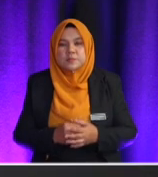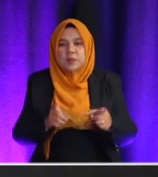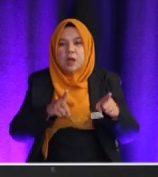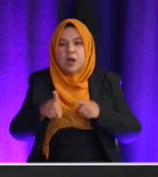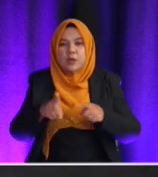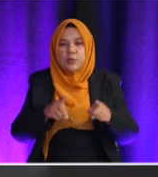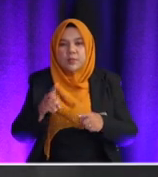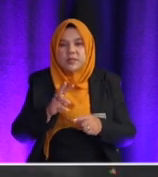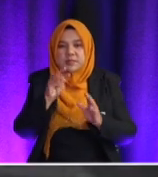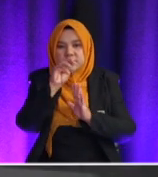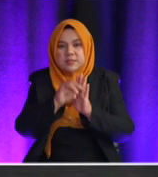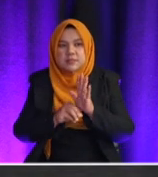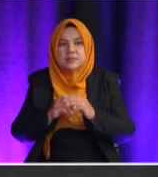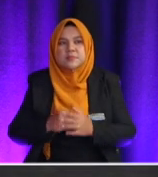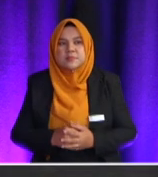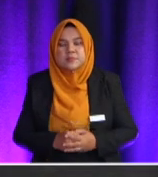Arguments.